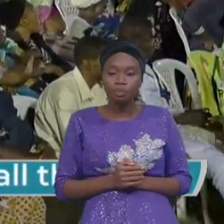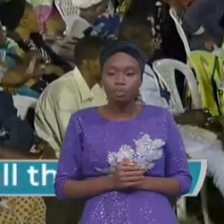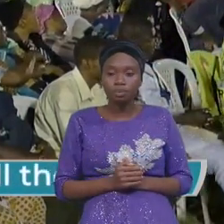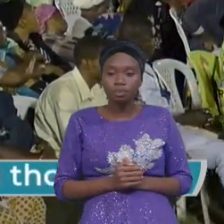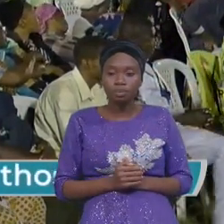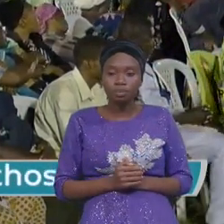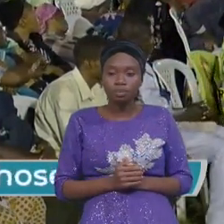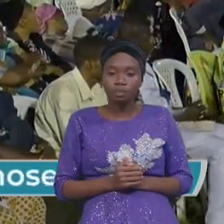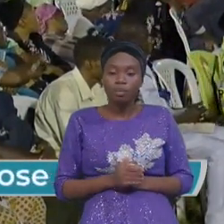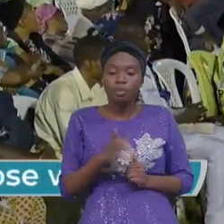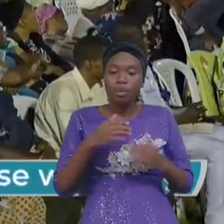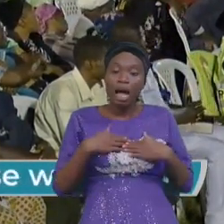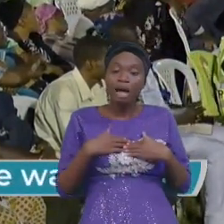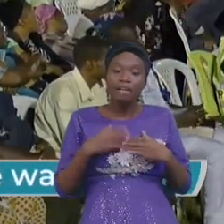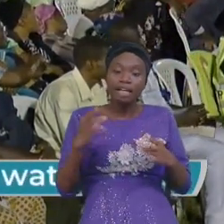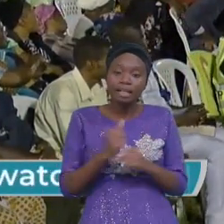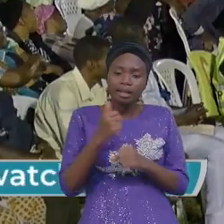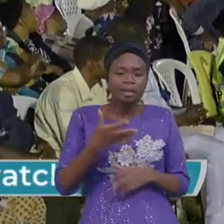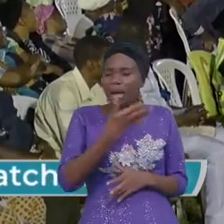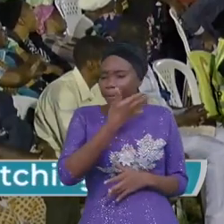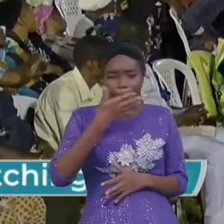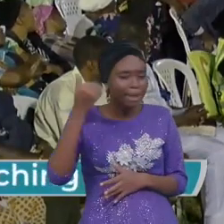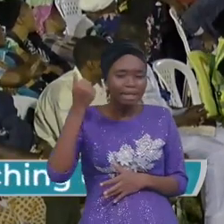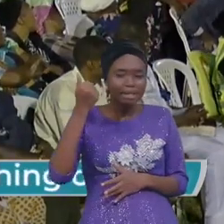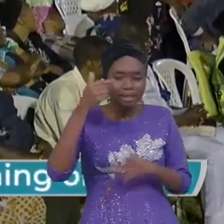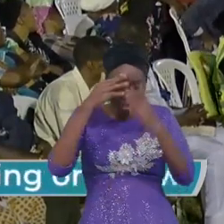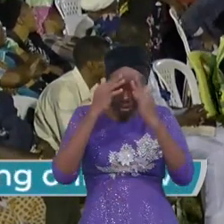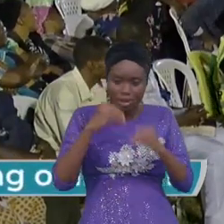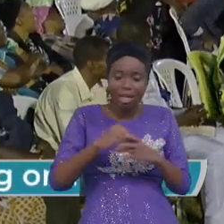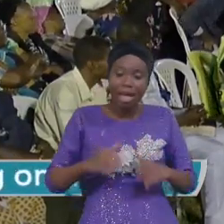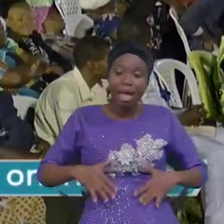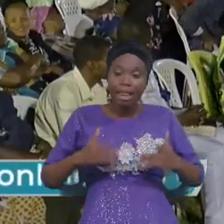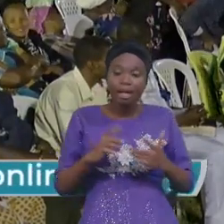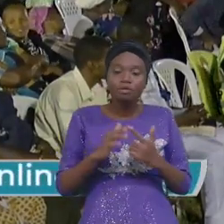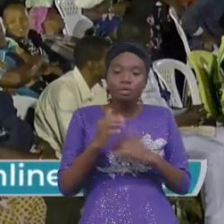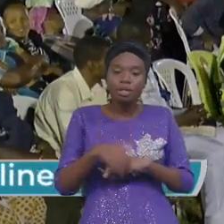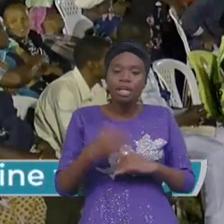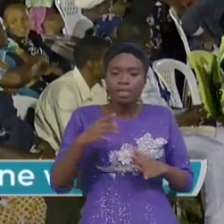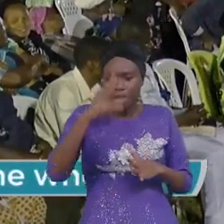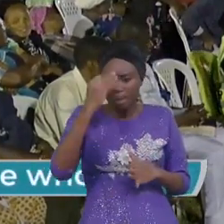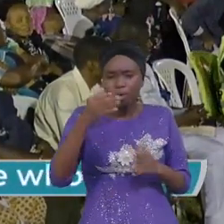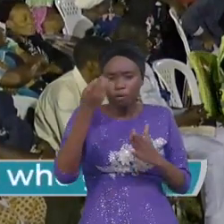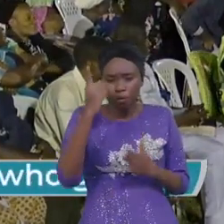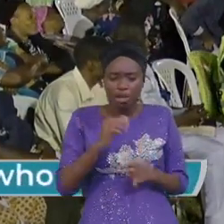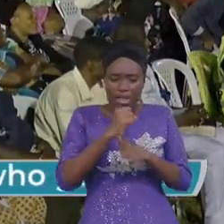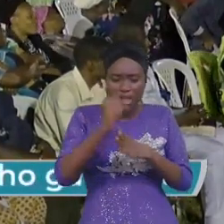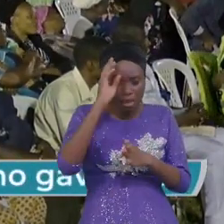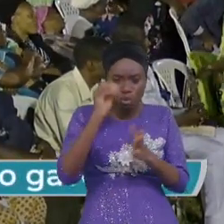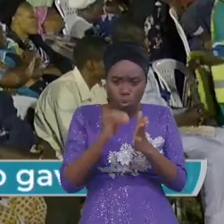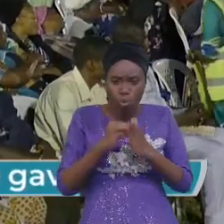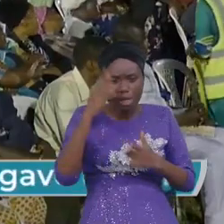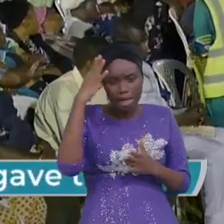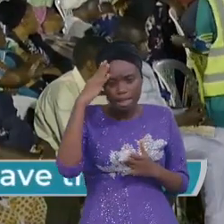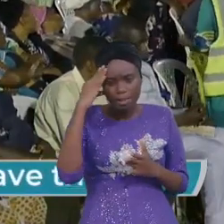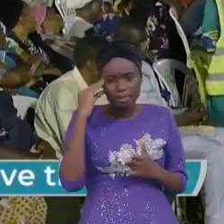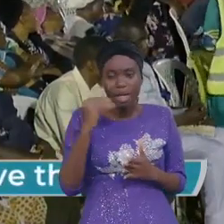taken the best decision in life tonight. The man of God shared his own experience. And